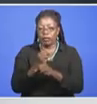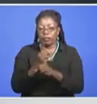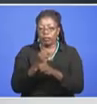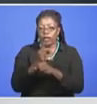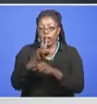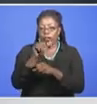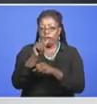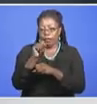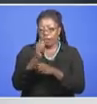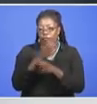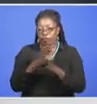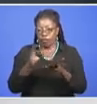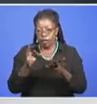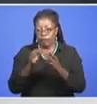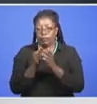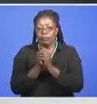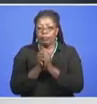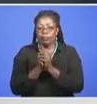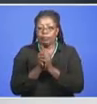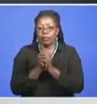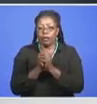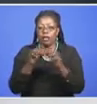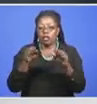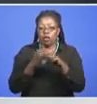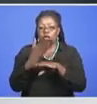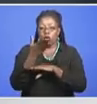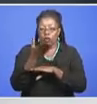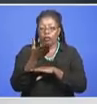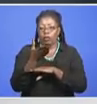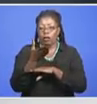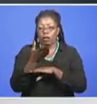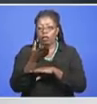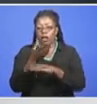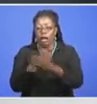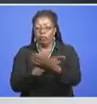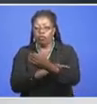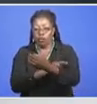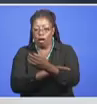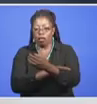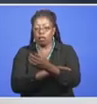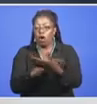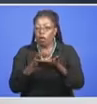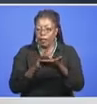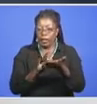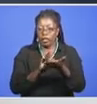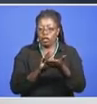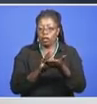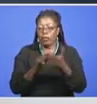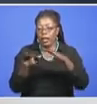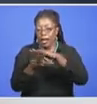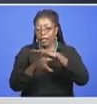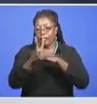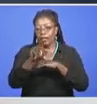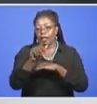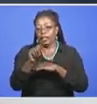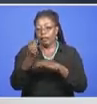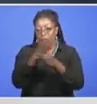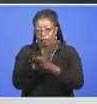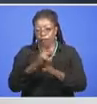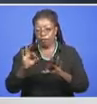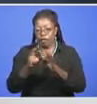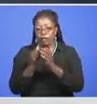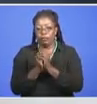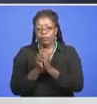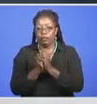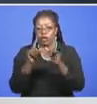is that it would have some active ingredient. And so whether it's over-the-counter or it's prescription, it would fall under the VAT-free designation.